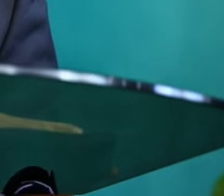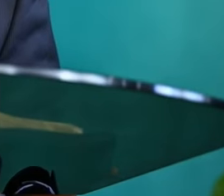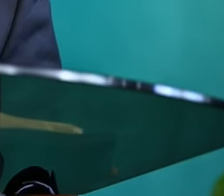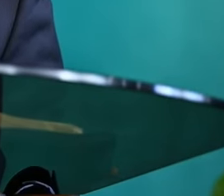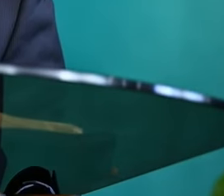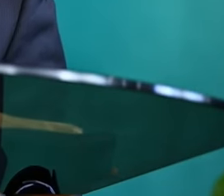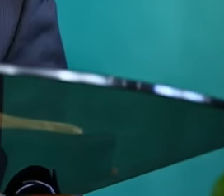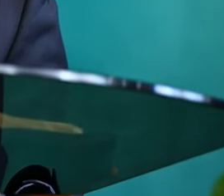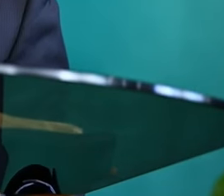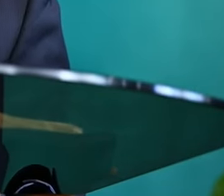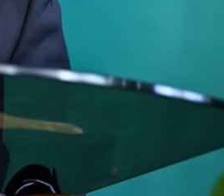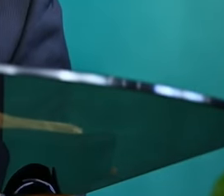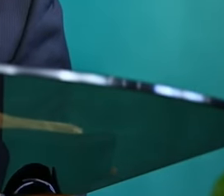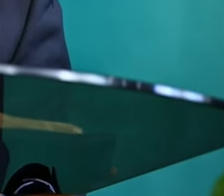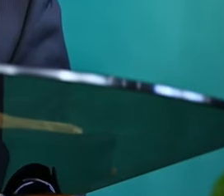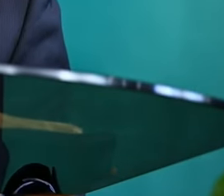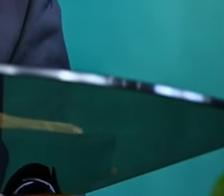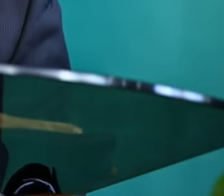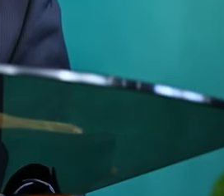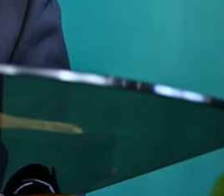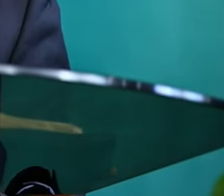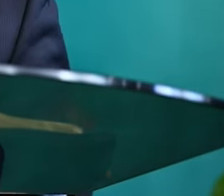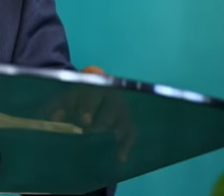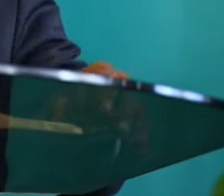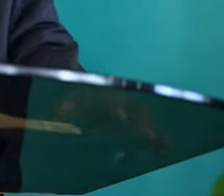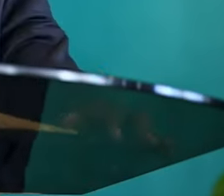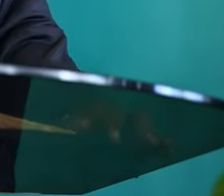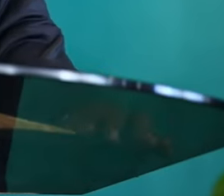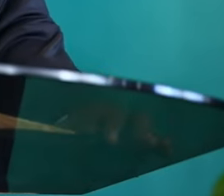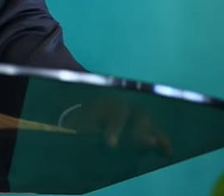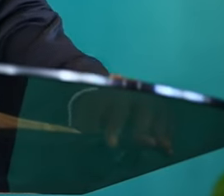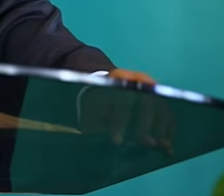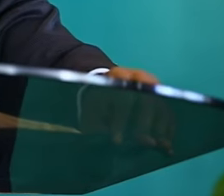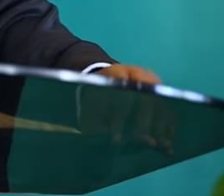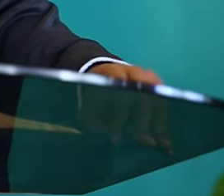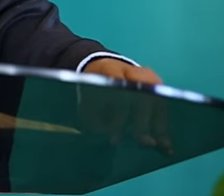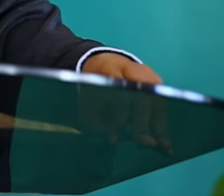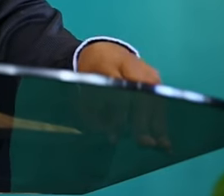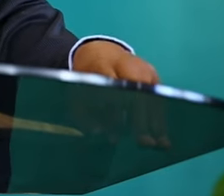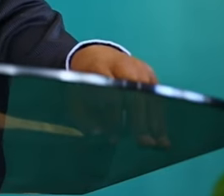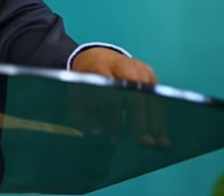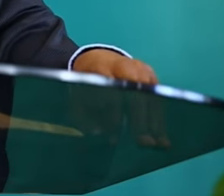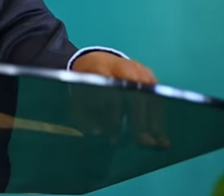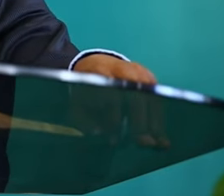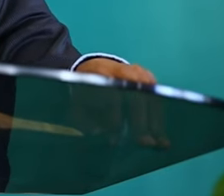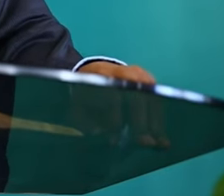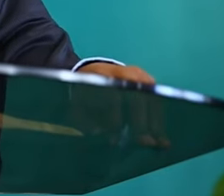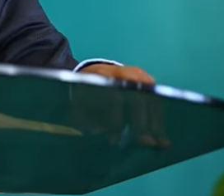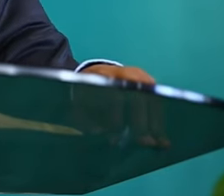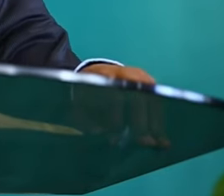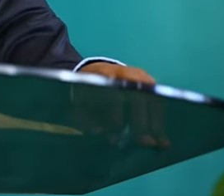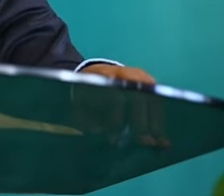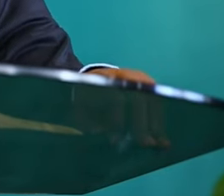come to you, we will stay where we are and not go up to them. But if they say, come up to us,